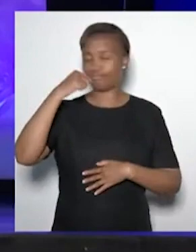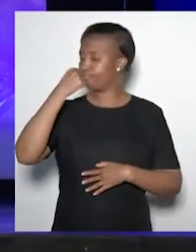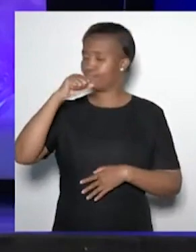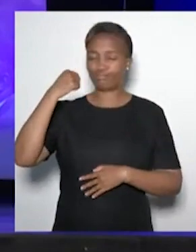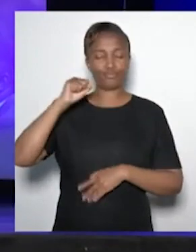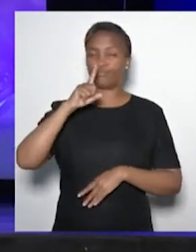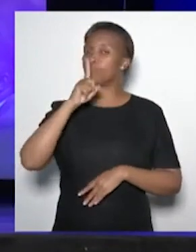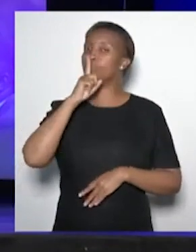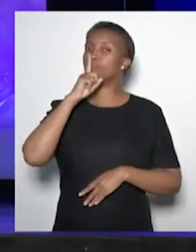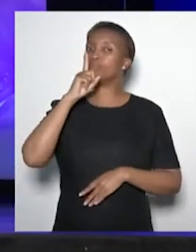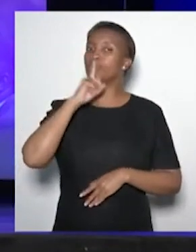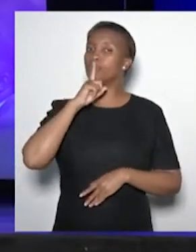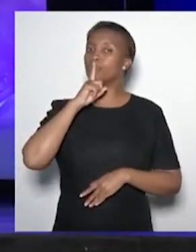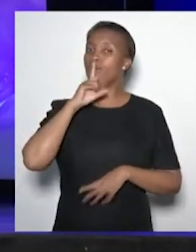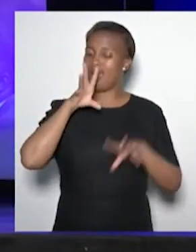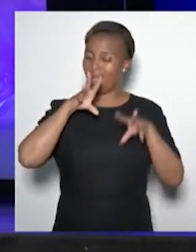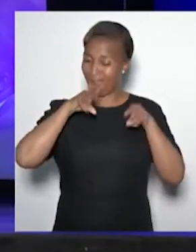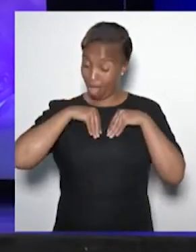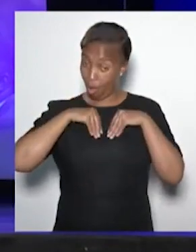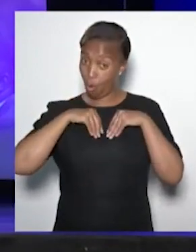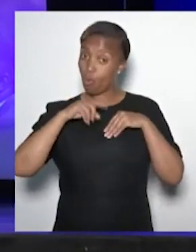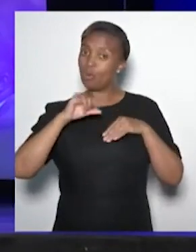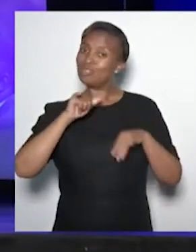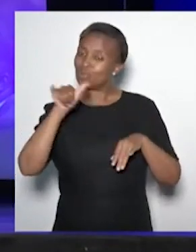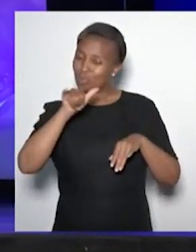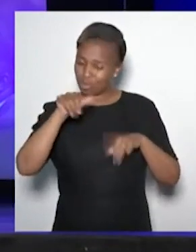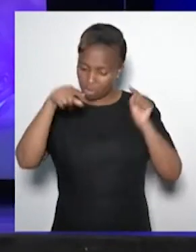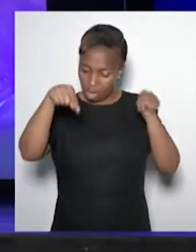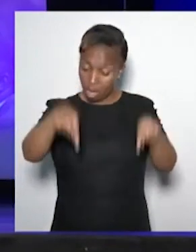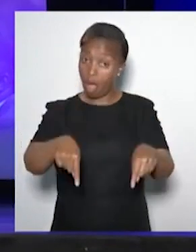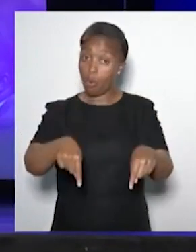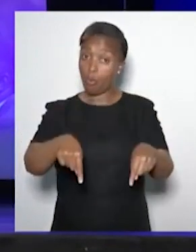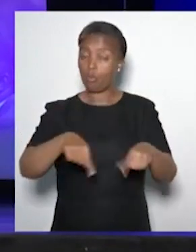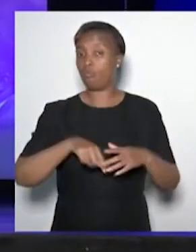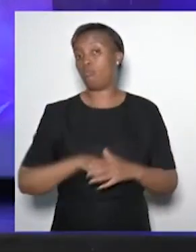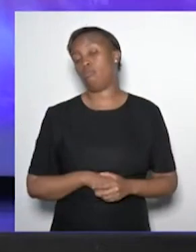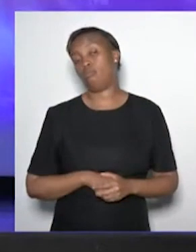silenced, it is now.